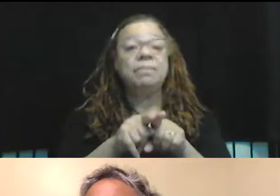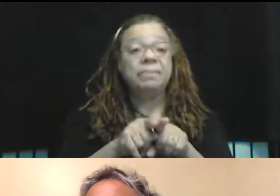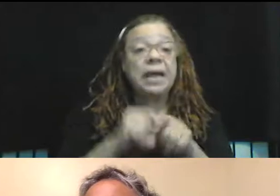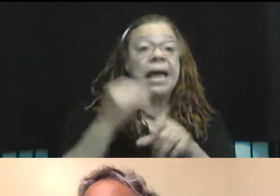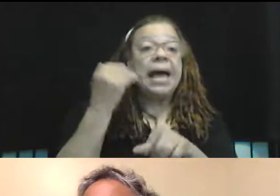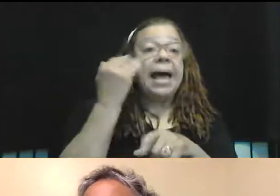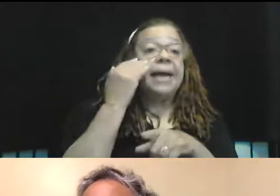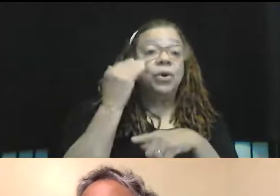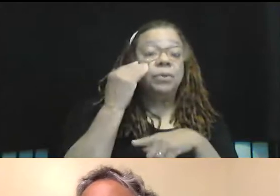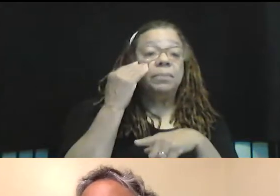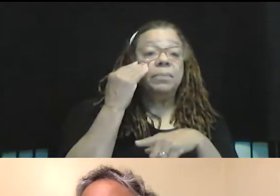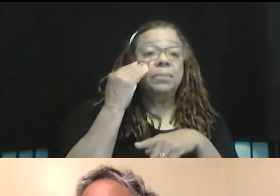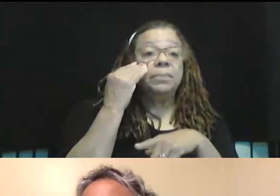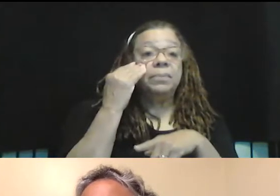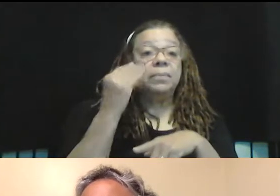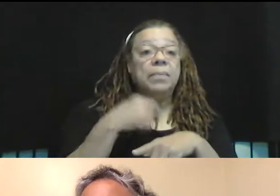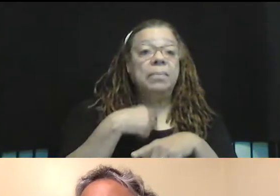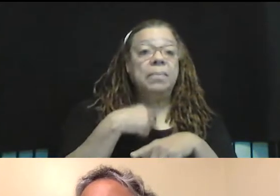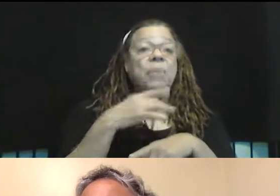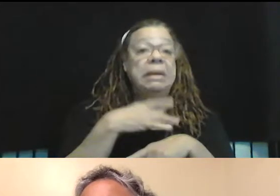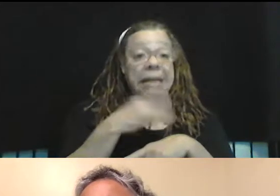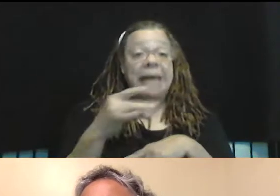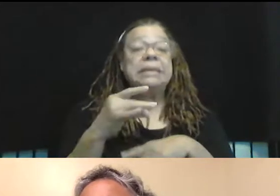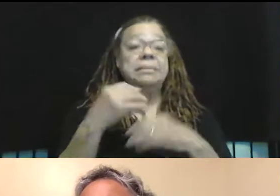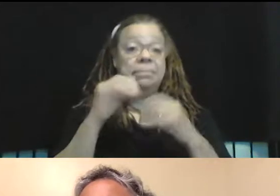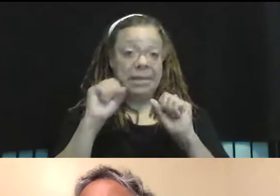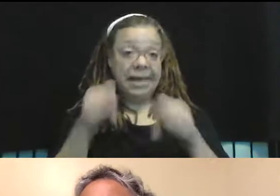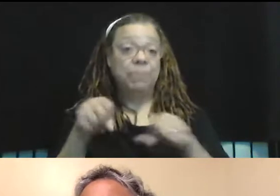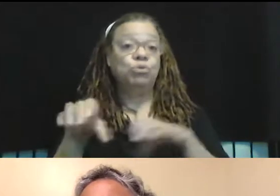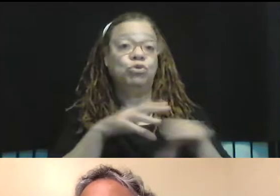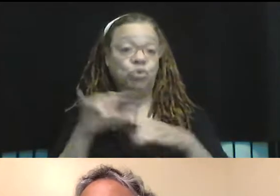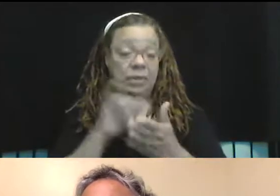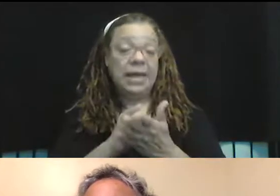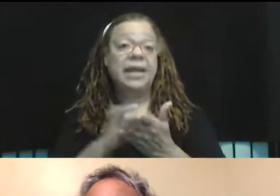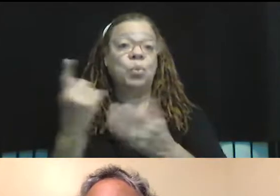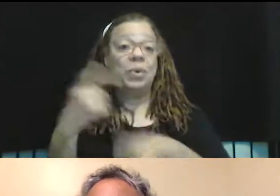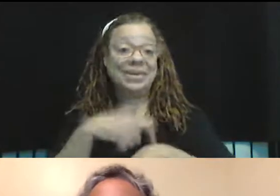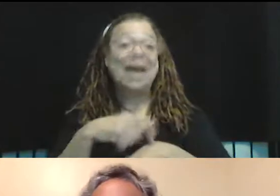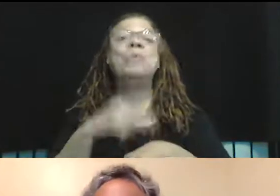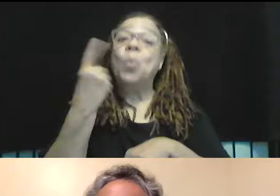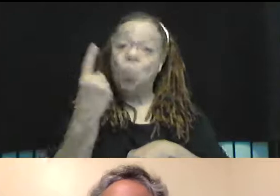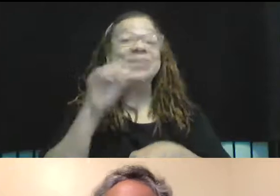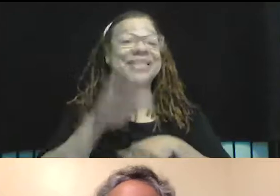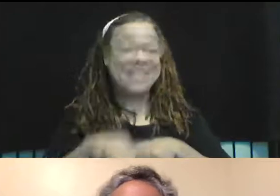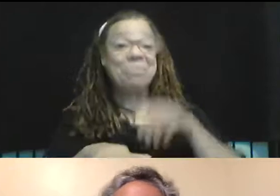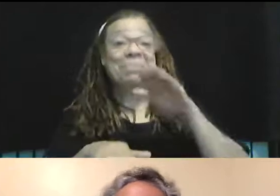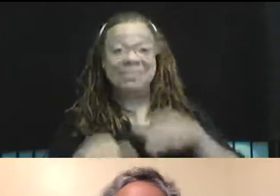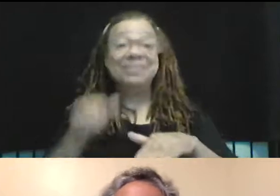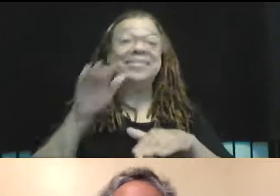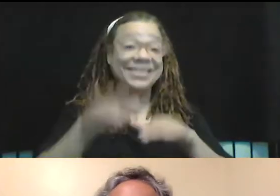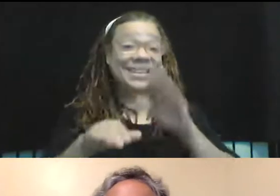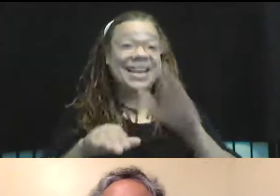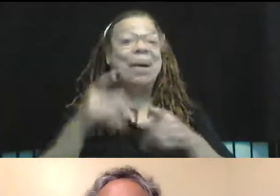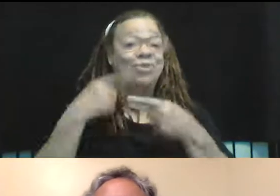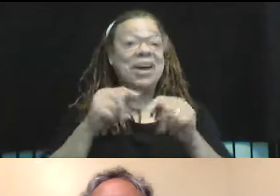thinking. I would like to try to do that at some point too. One step at a time. I'm just trying to get good at like one